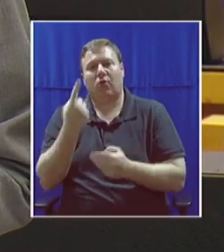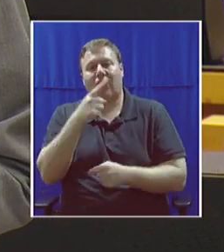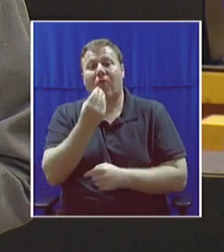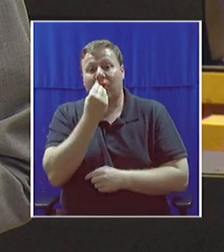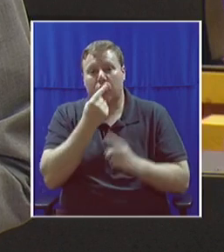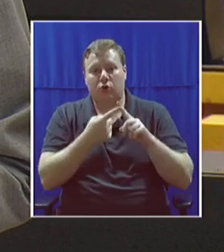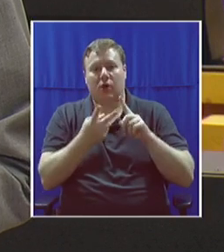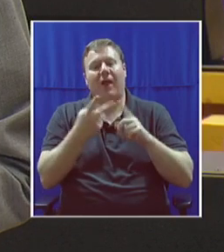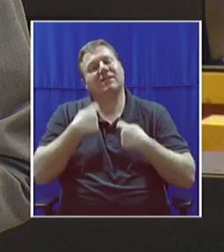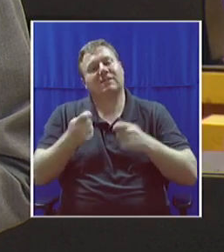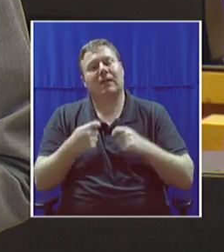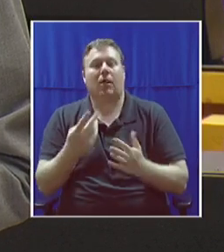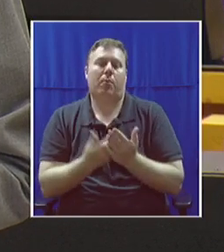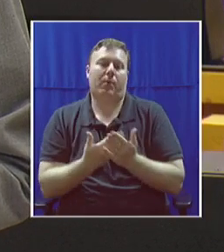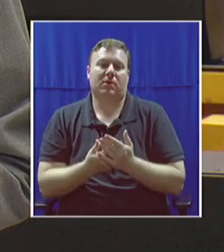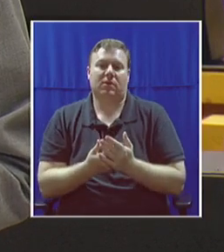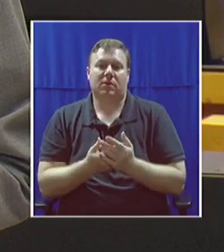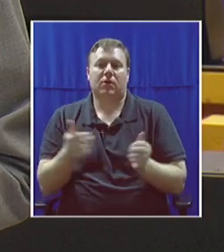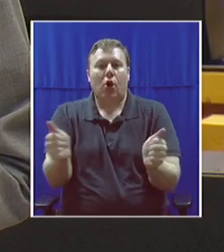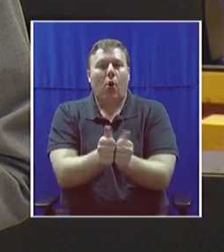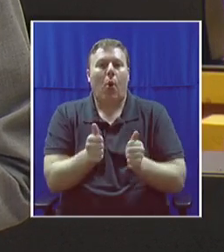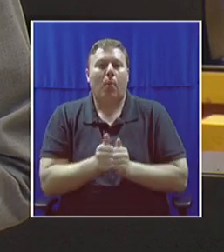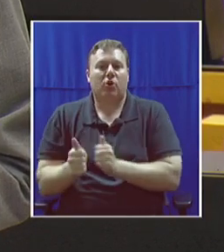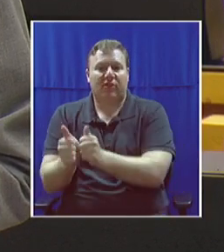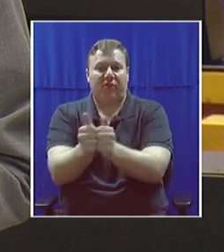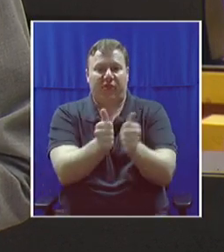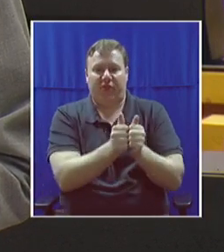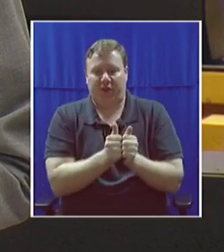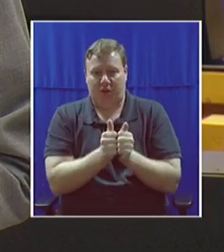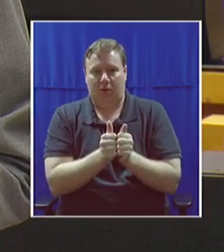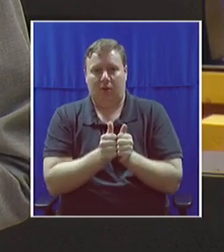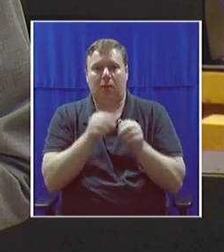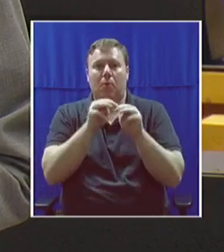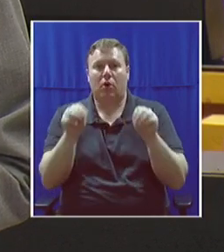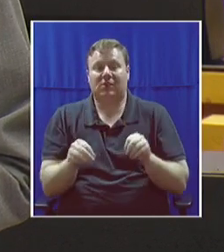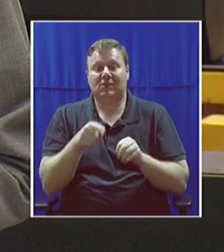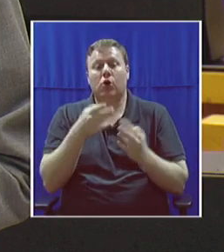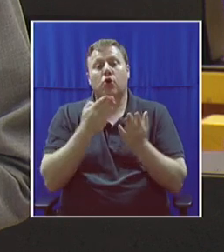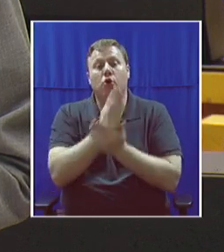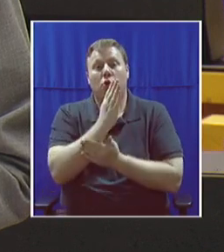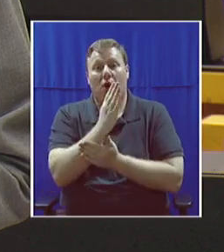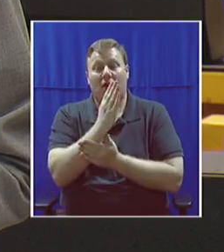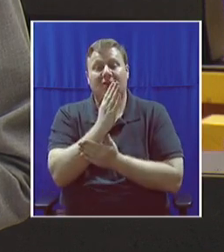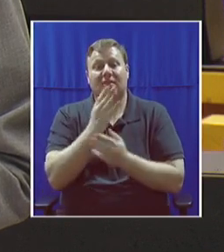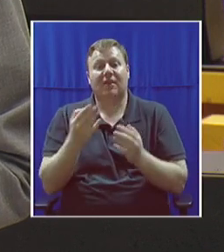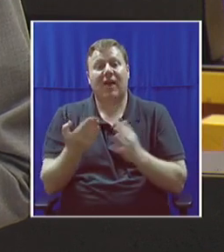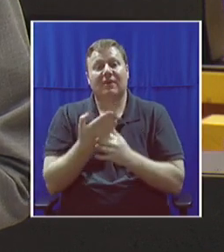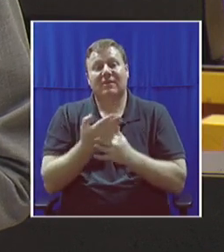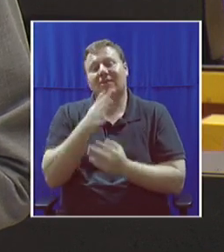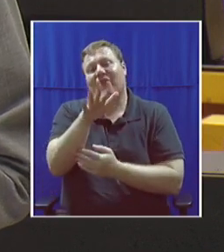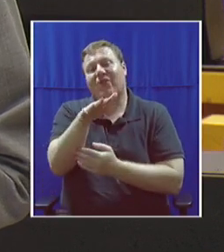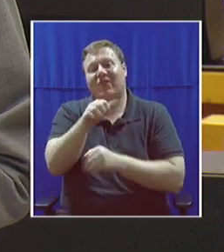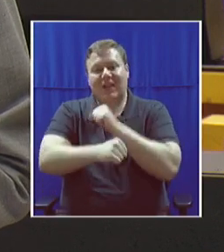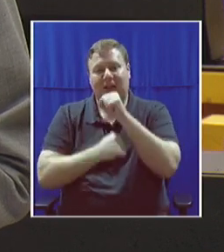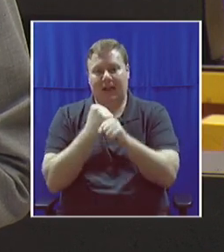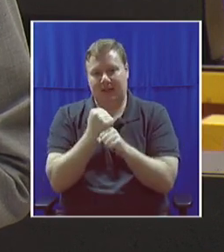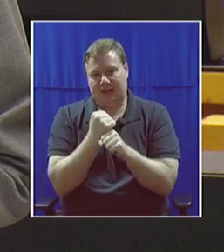Cooperative model this right of access is for a duration of 15 years the